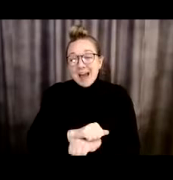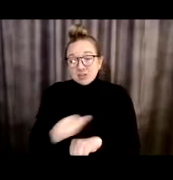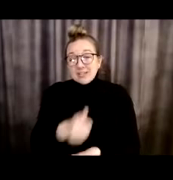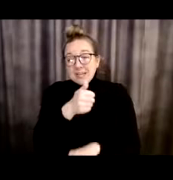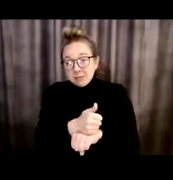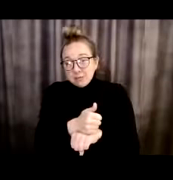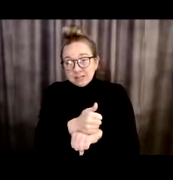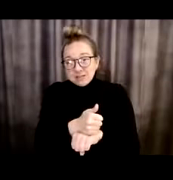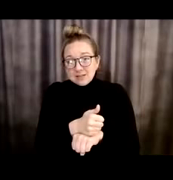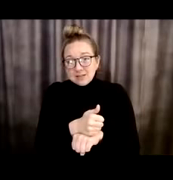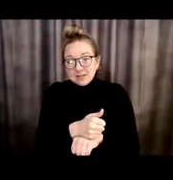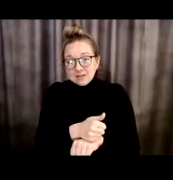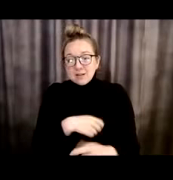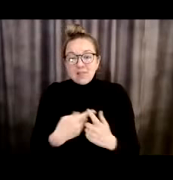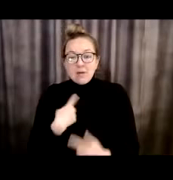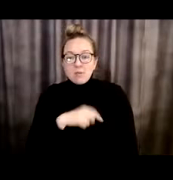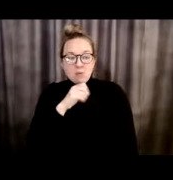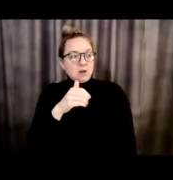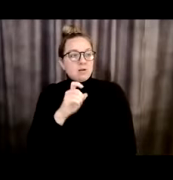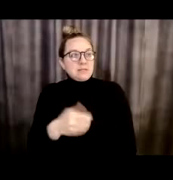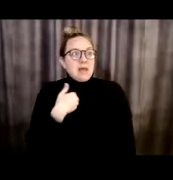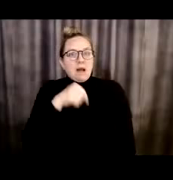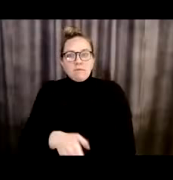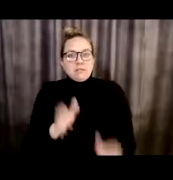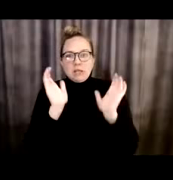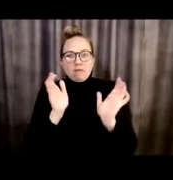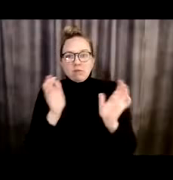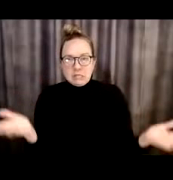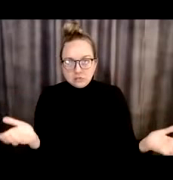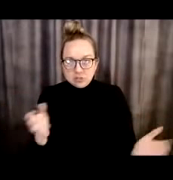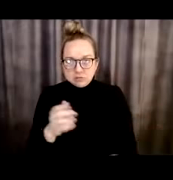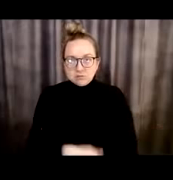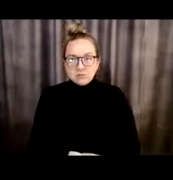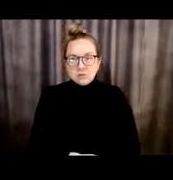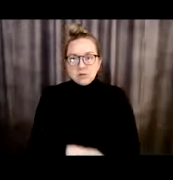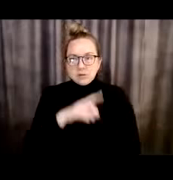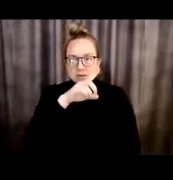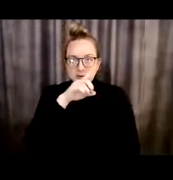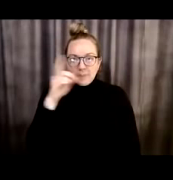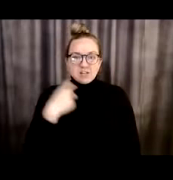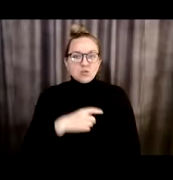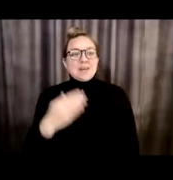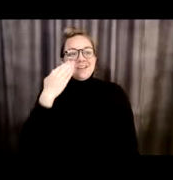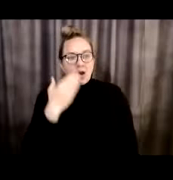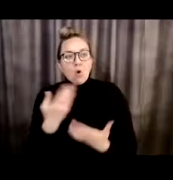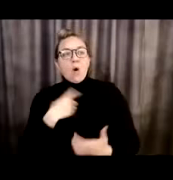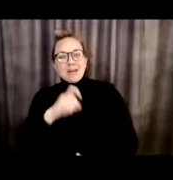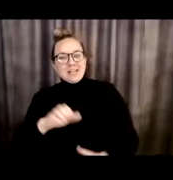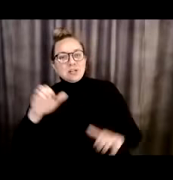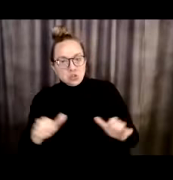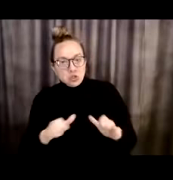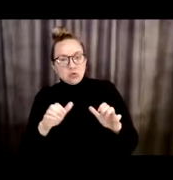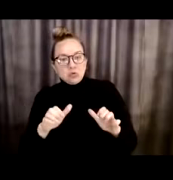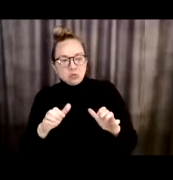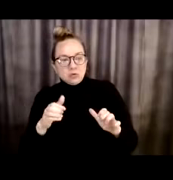don't even have to have certain conversations, because what we said and we know should be done is being done. So every